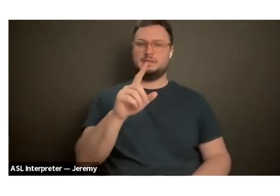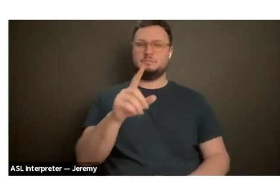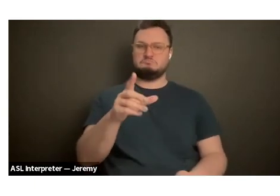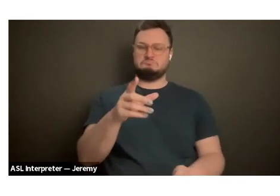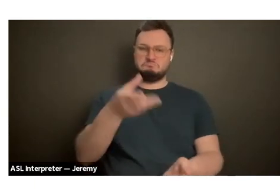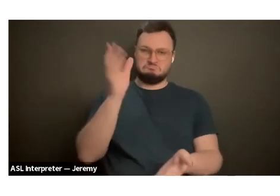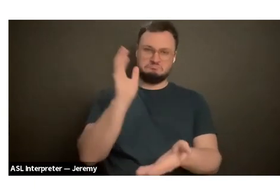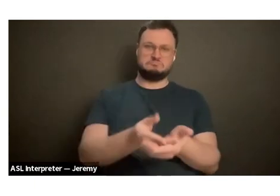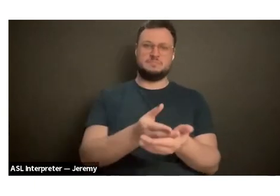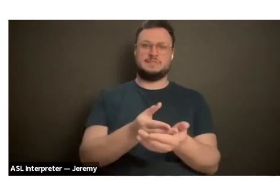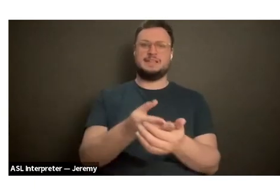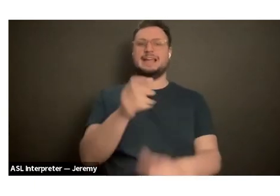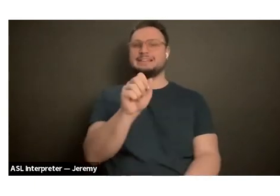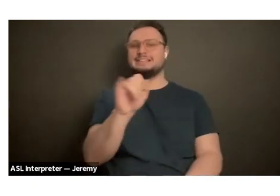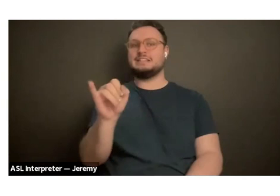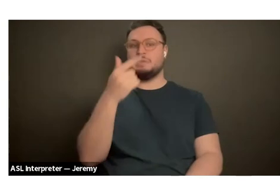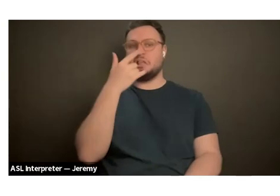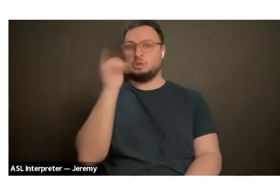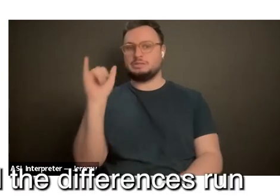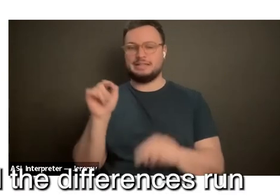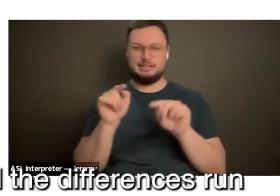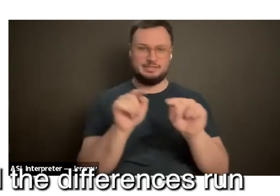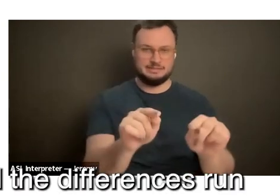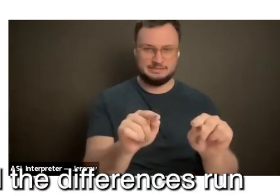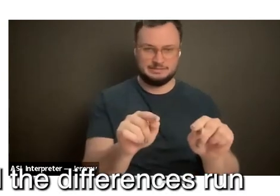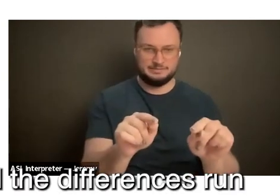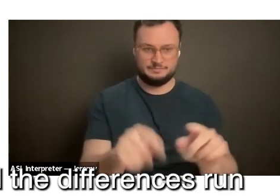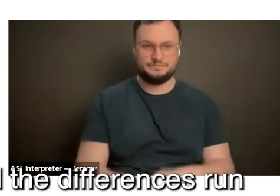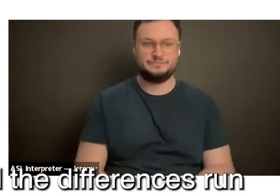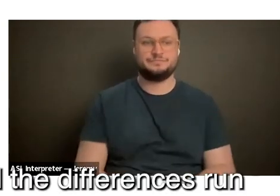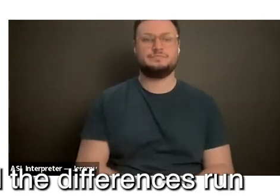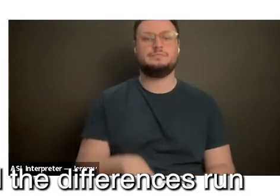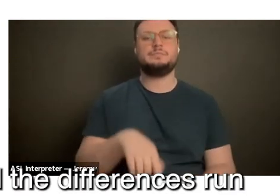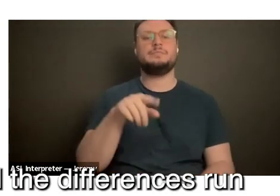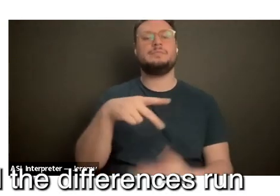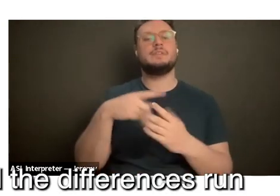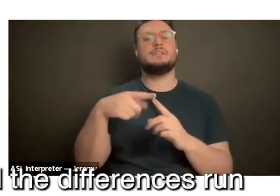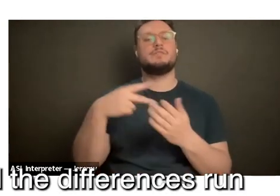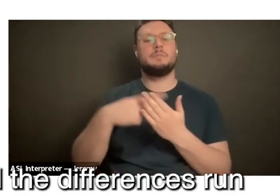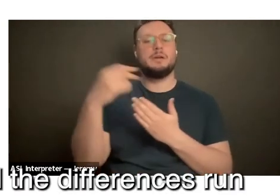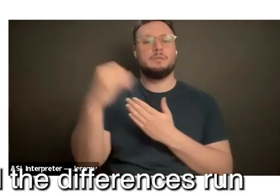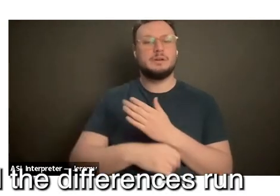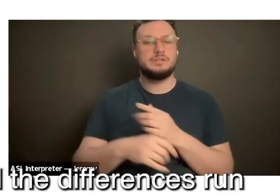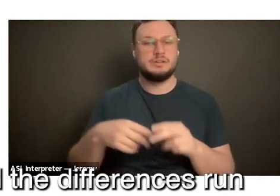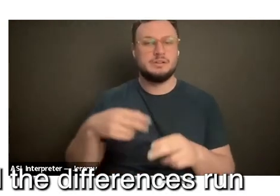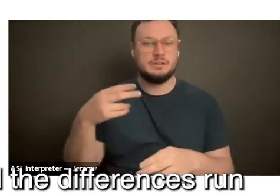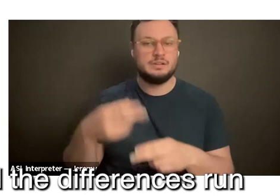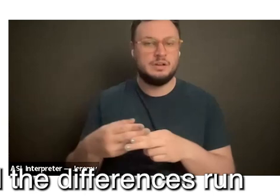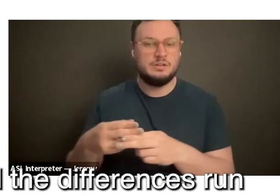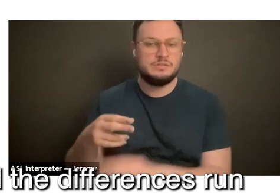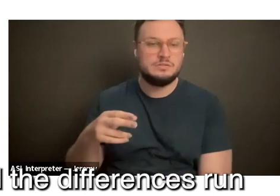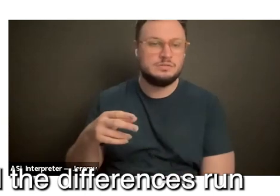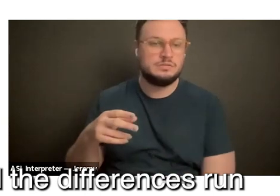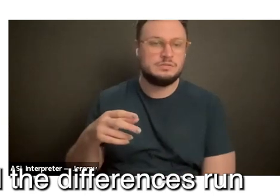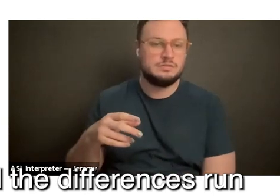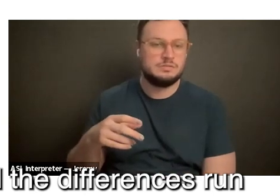this is an illustration from a project called Disabled, and here is from Affect the World, and it's a